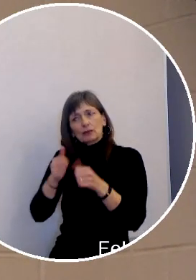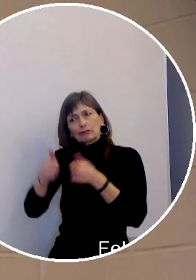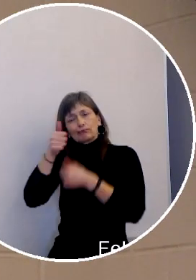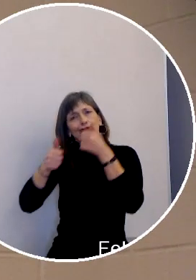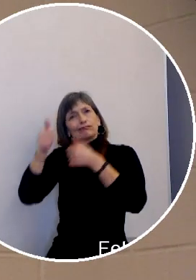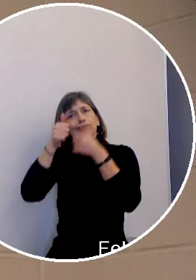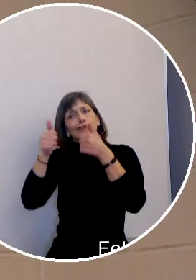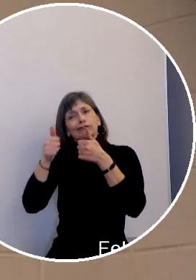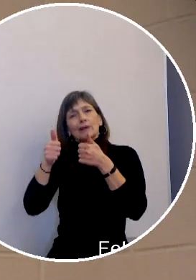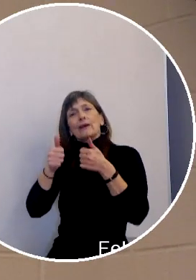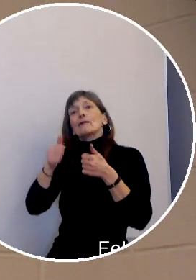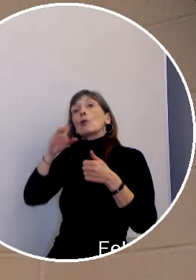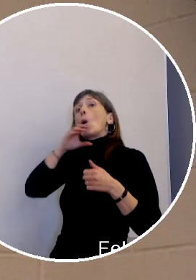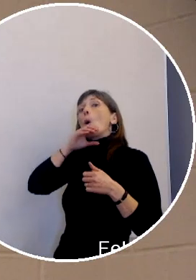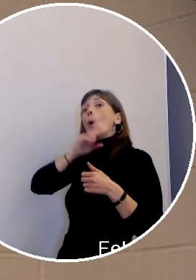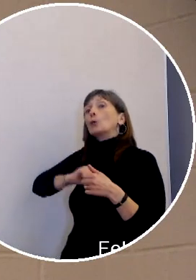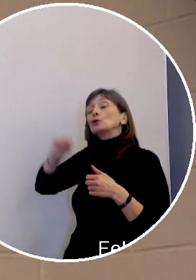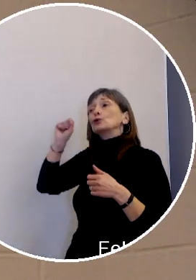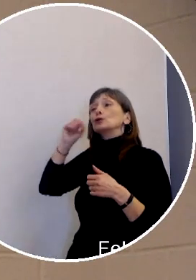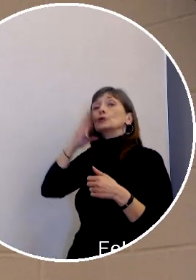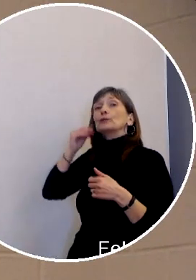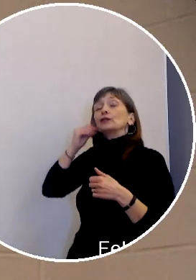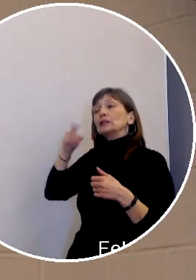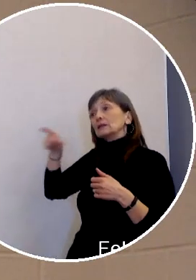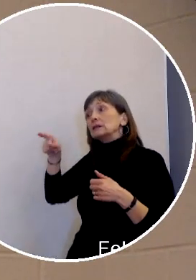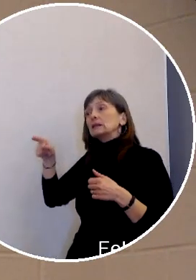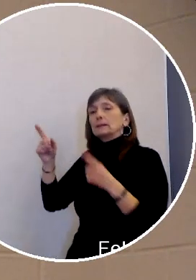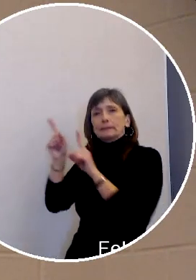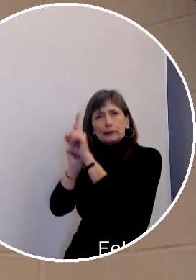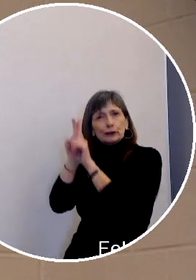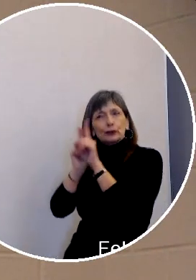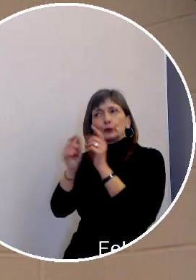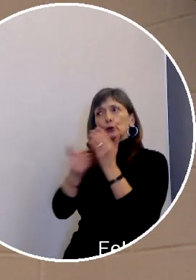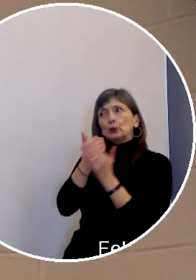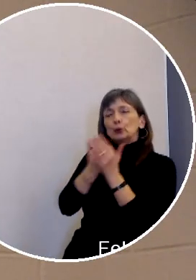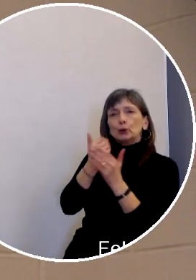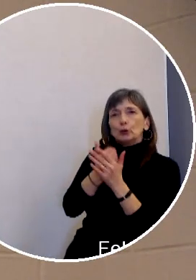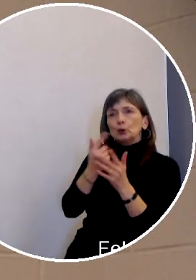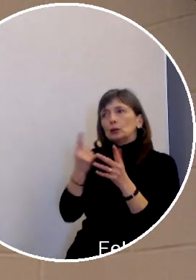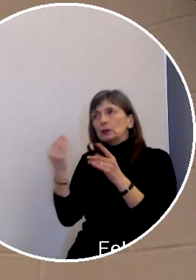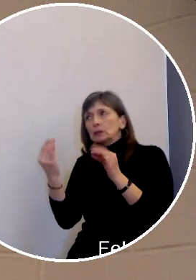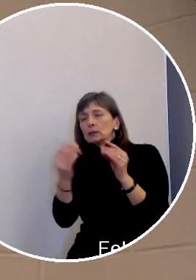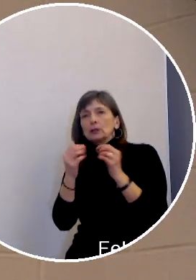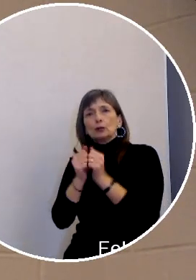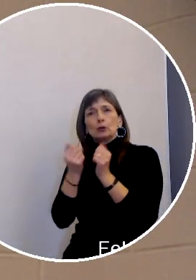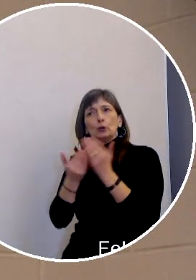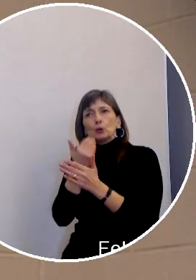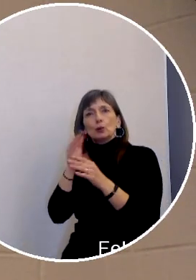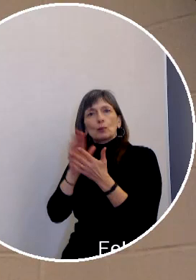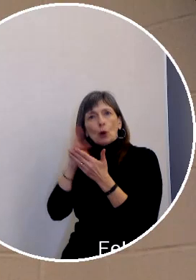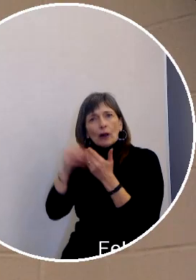of our seasoned administrators, mentoring them, training new administrators in innovative programming for